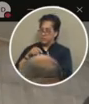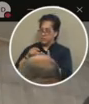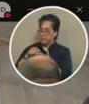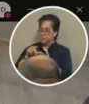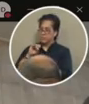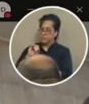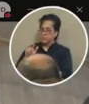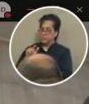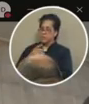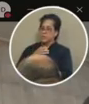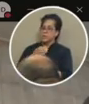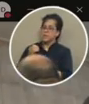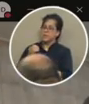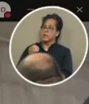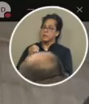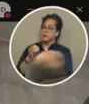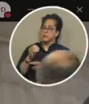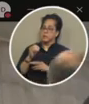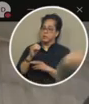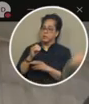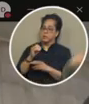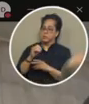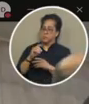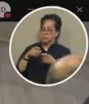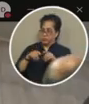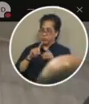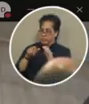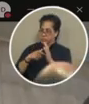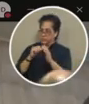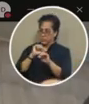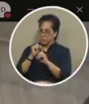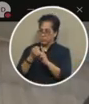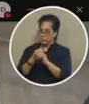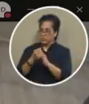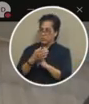such as disinfectants during the disaster.